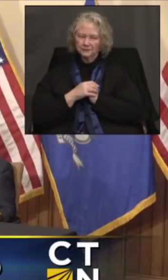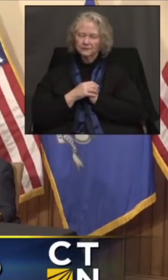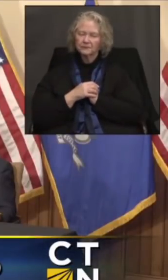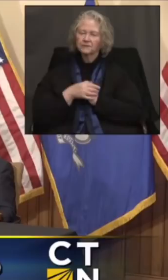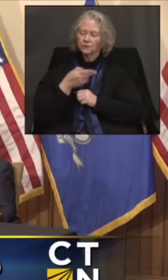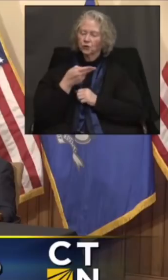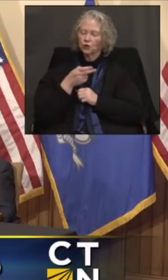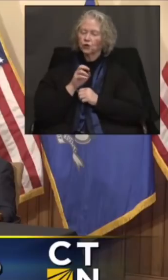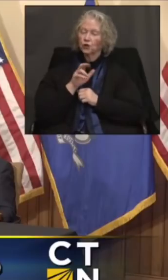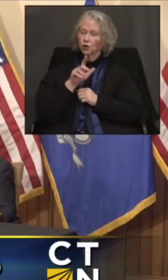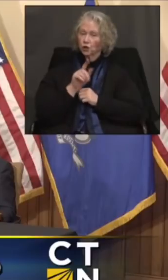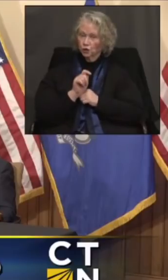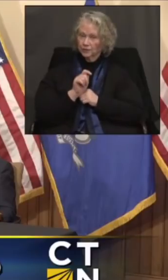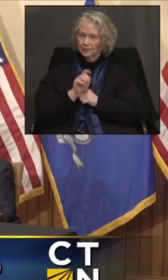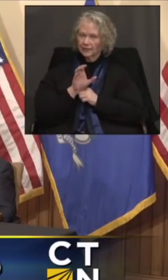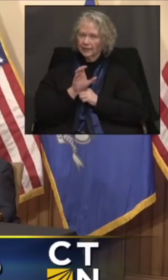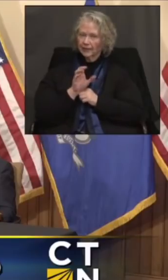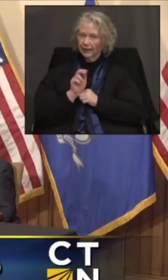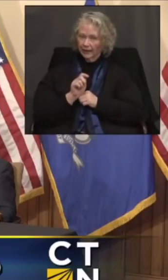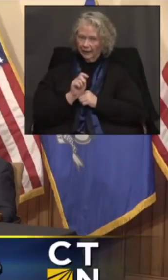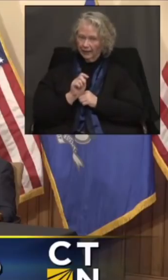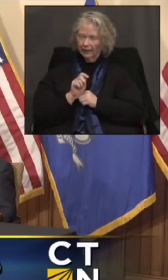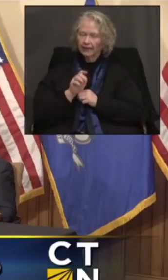Hearst, Connecticut Media.